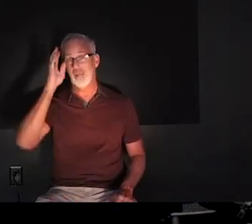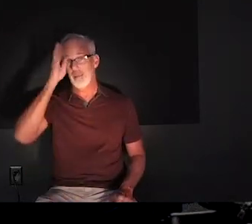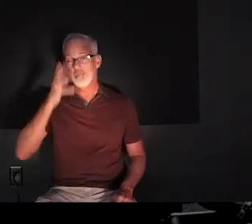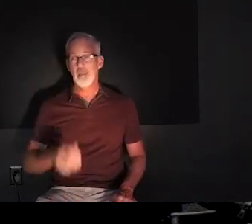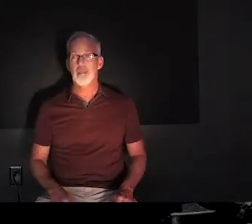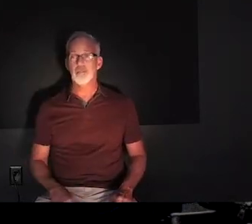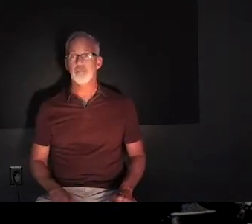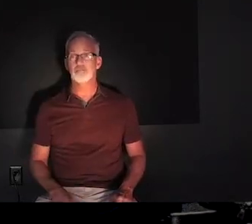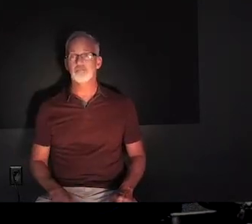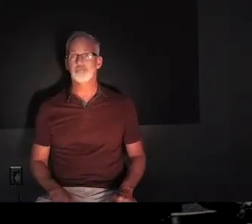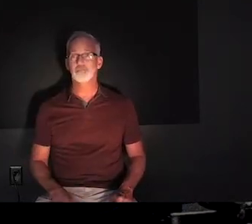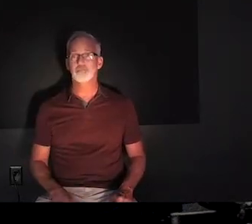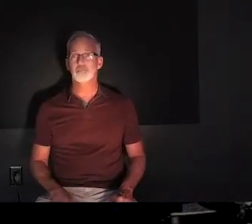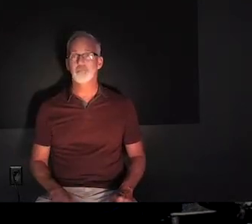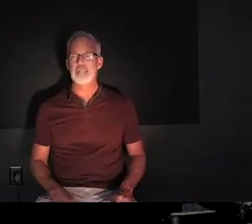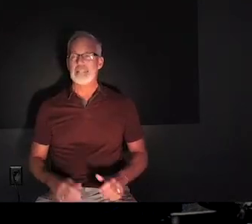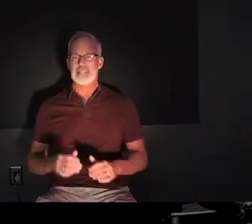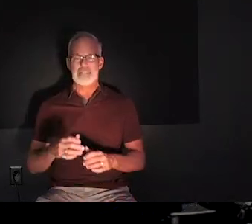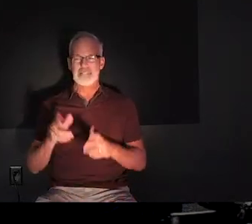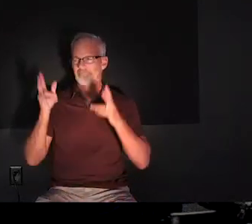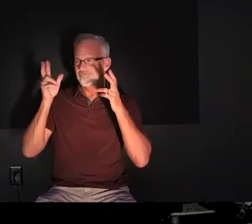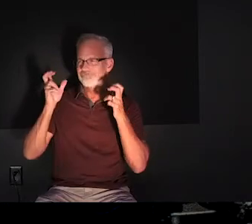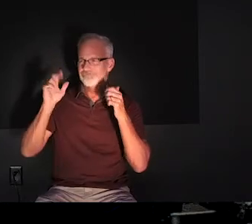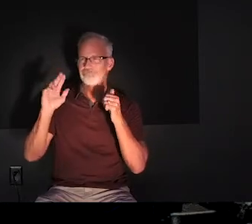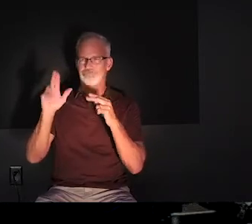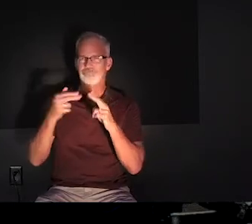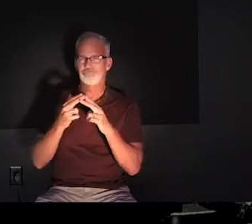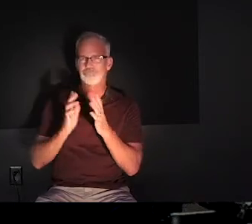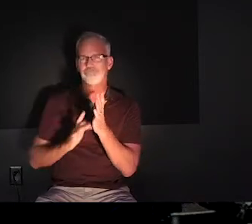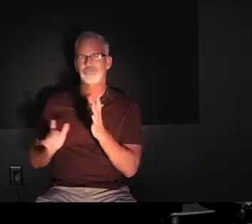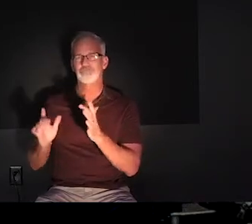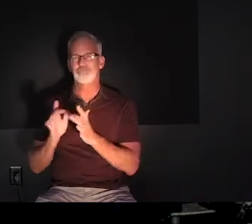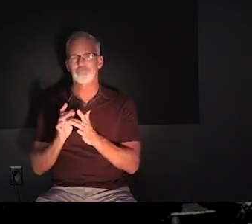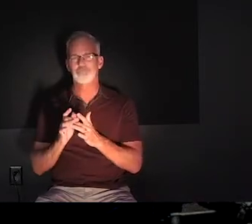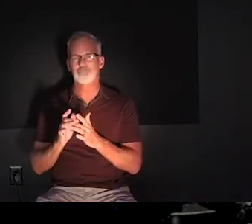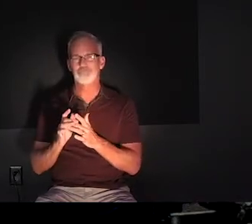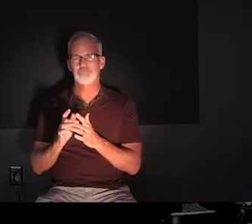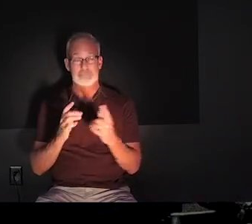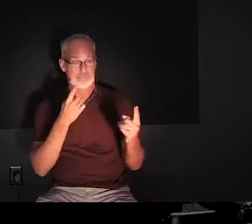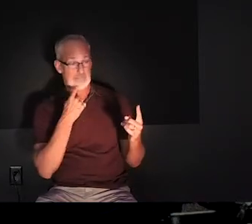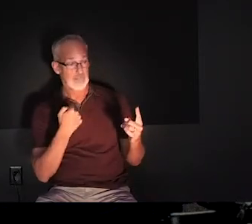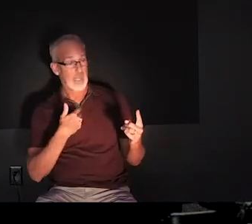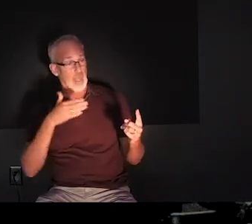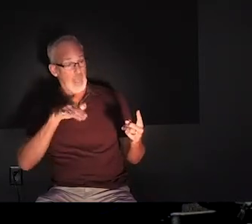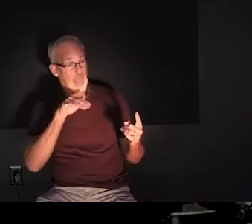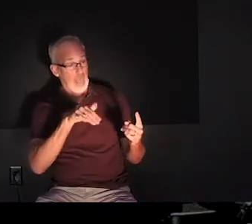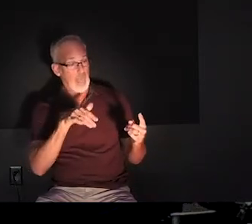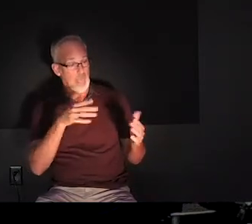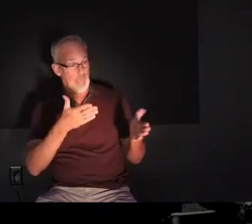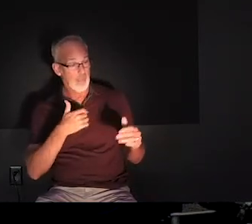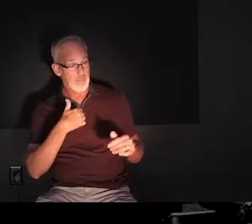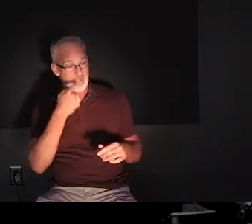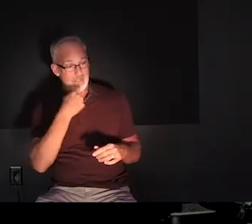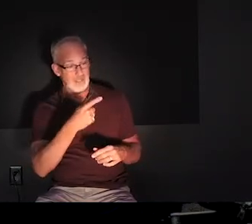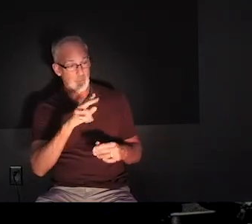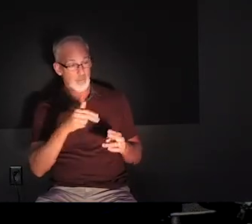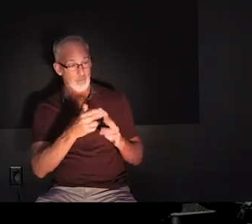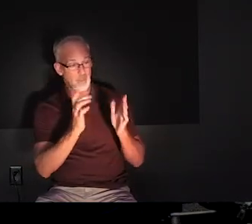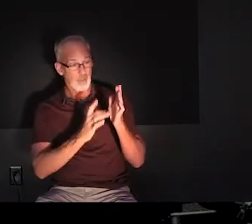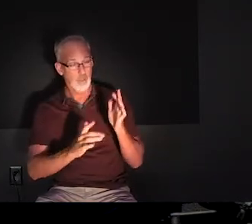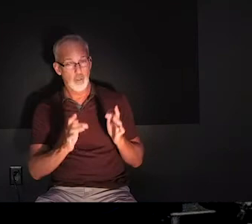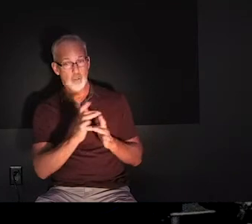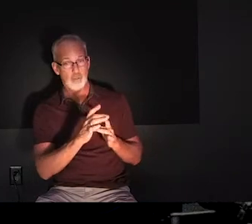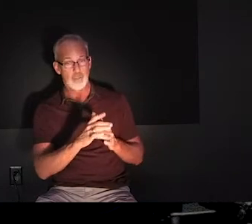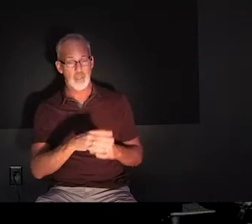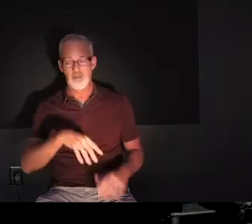being revealed to the eunuch, and Philip say, hey, can I tell you about Jesus, and who has had a